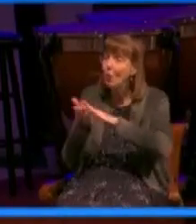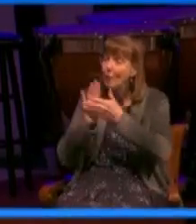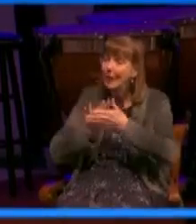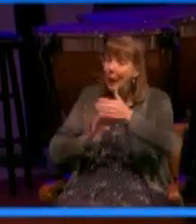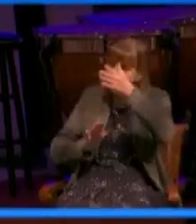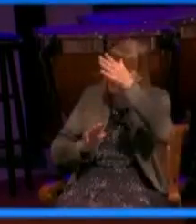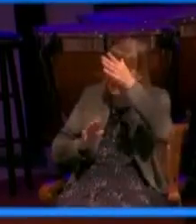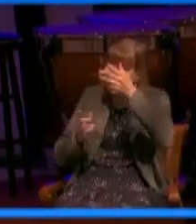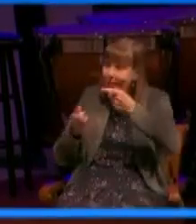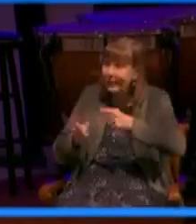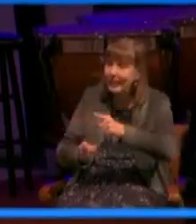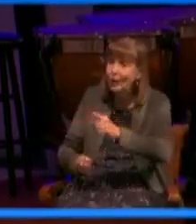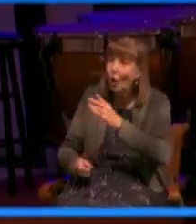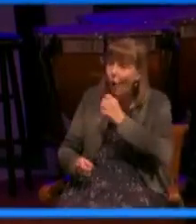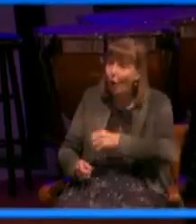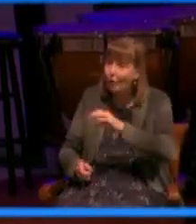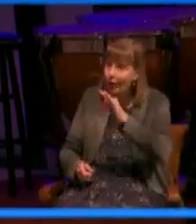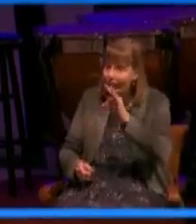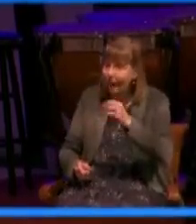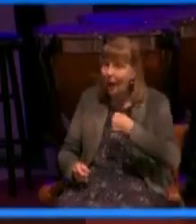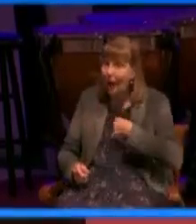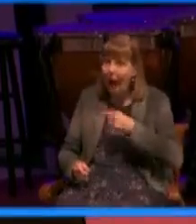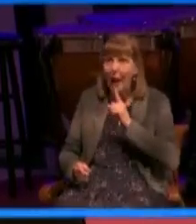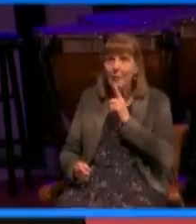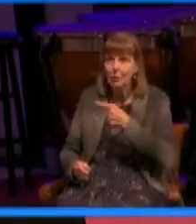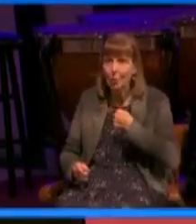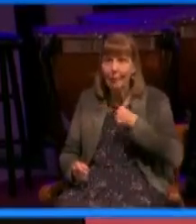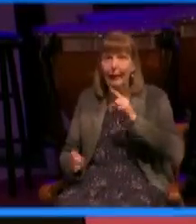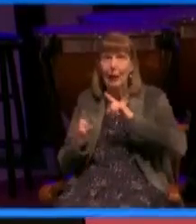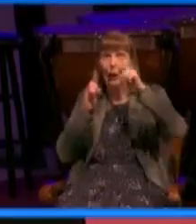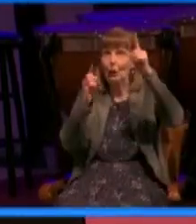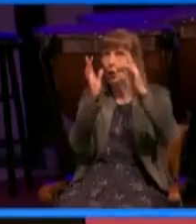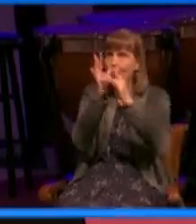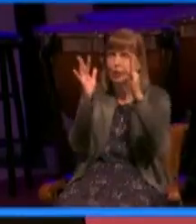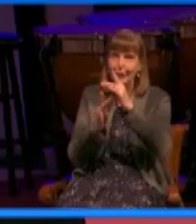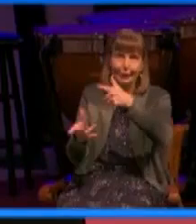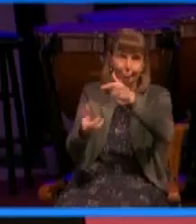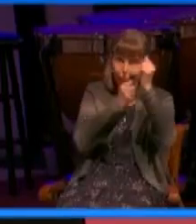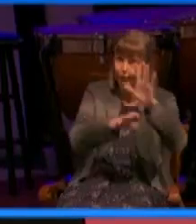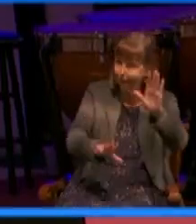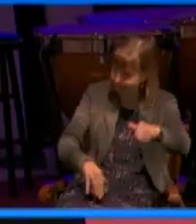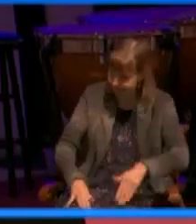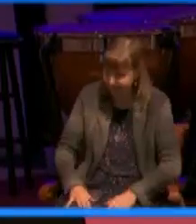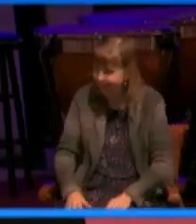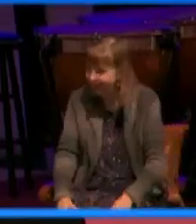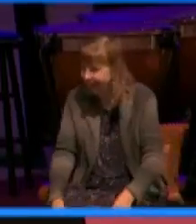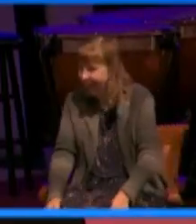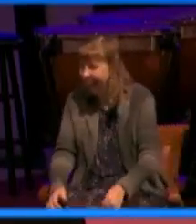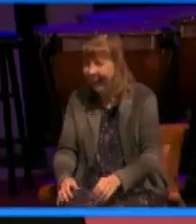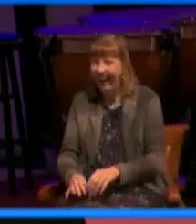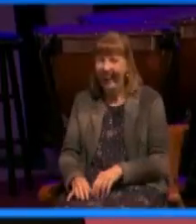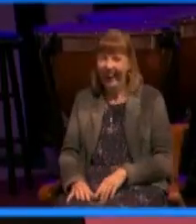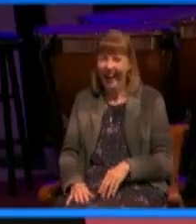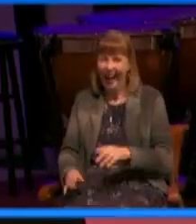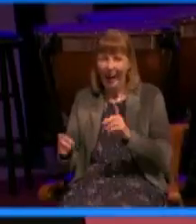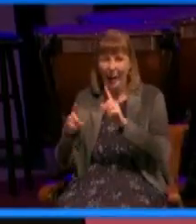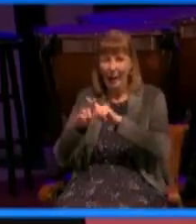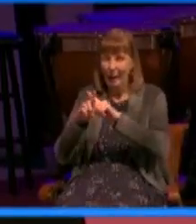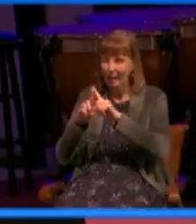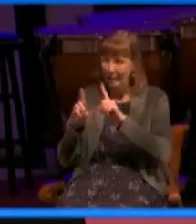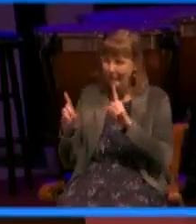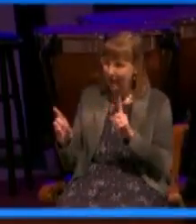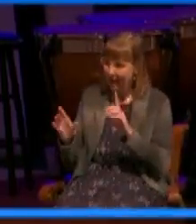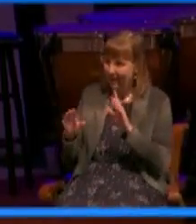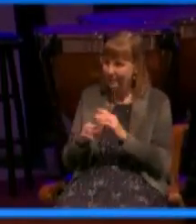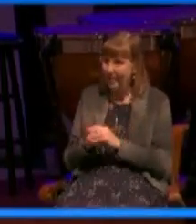99 years old, and he's yet to experience the fulfillment of the promise. God had promised, and yet it has